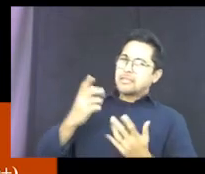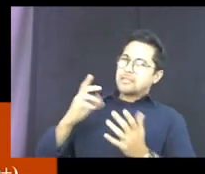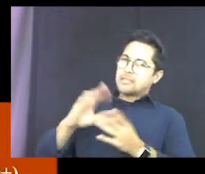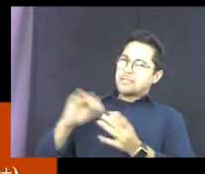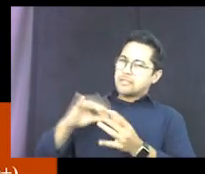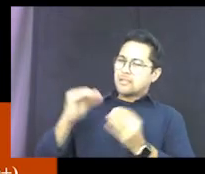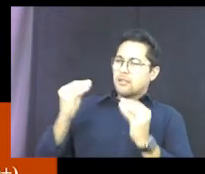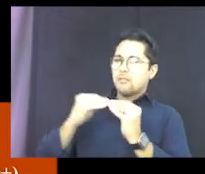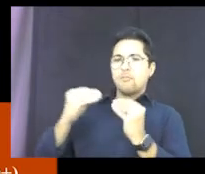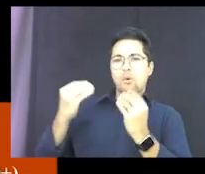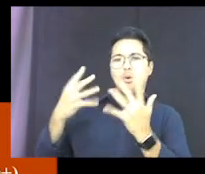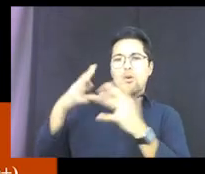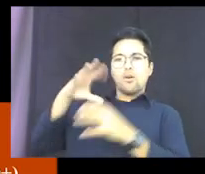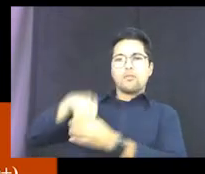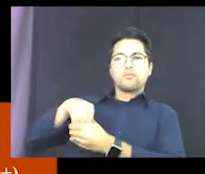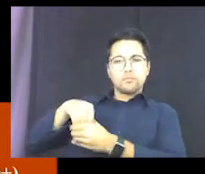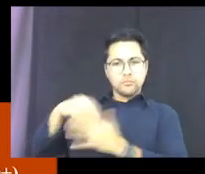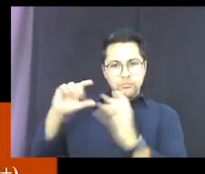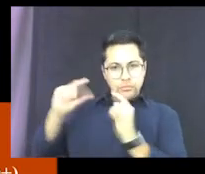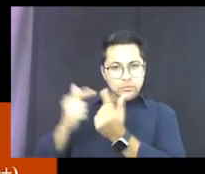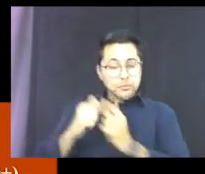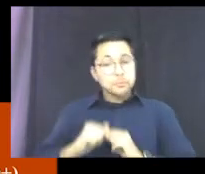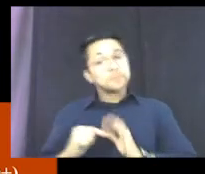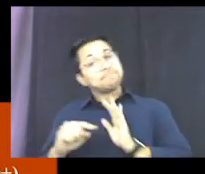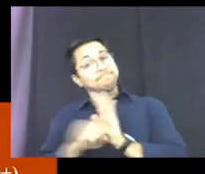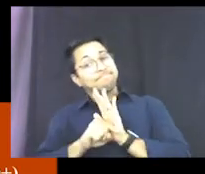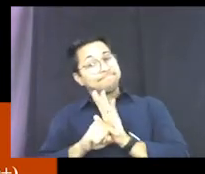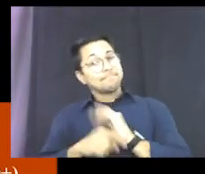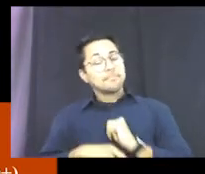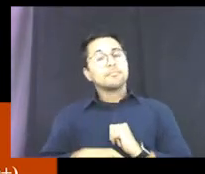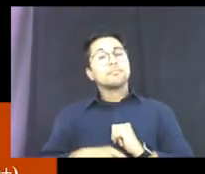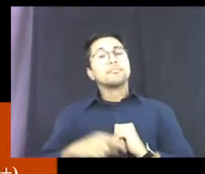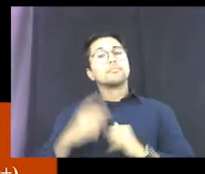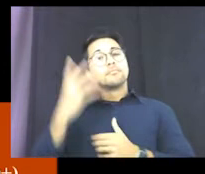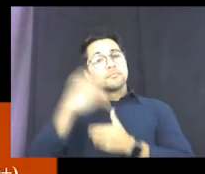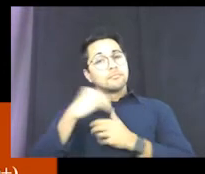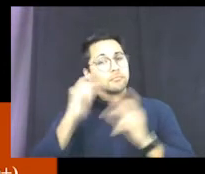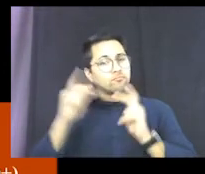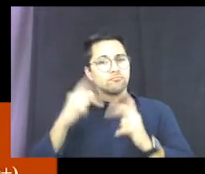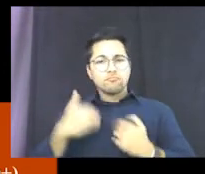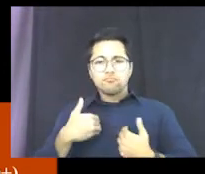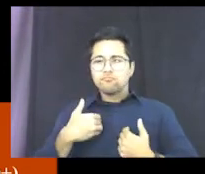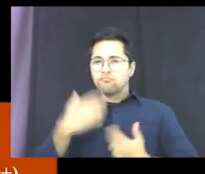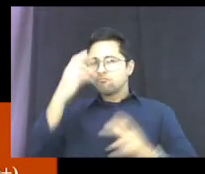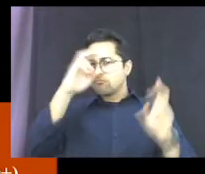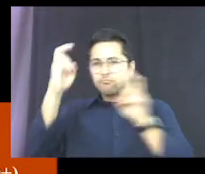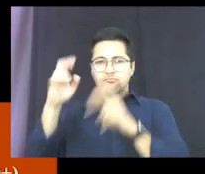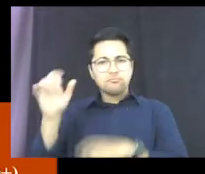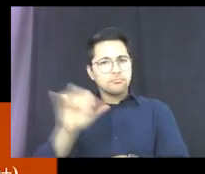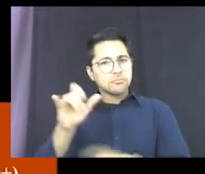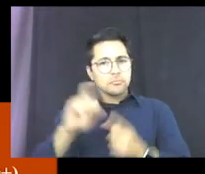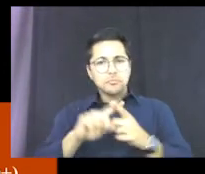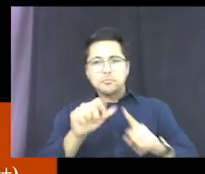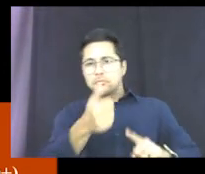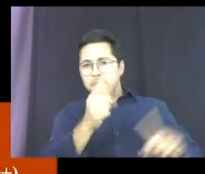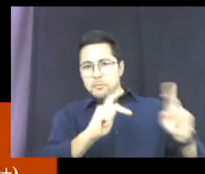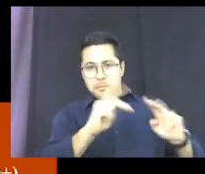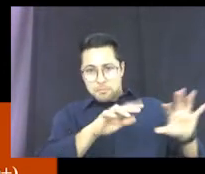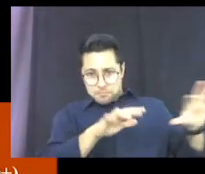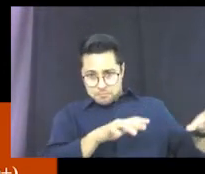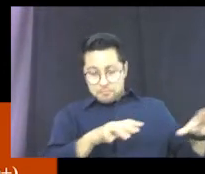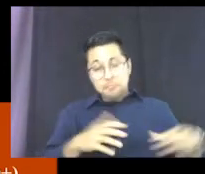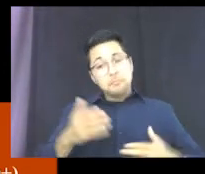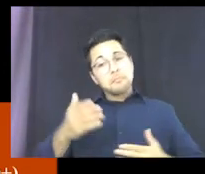in a more inclusive group. Con, autistic people who have issues similar to other autistic people within that